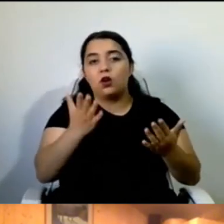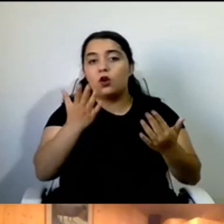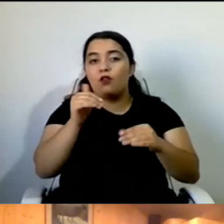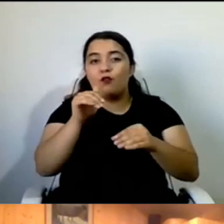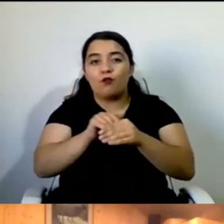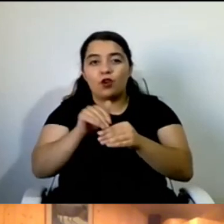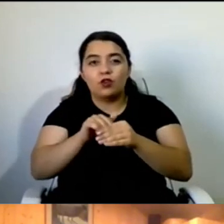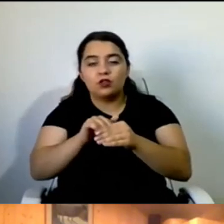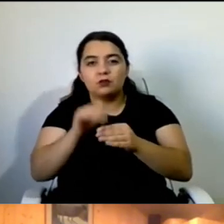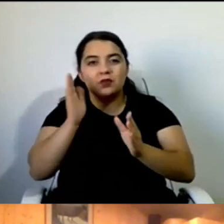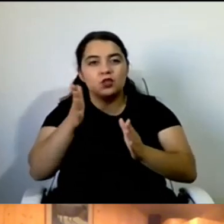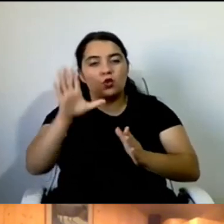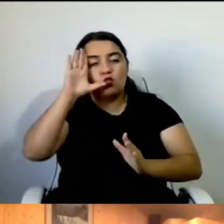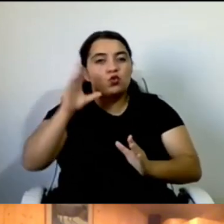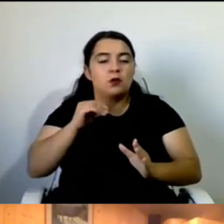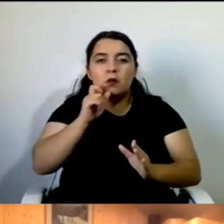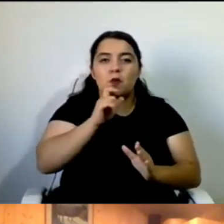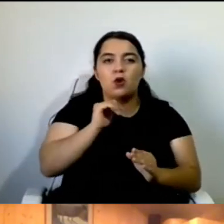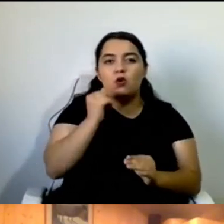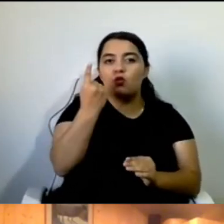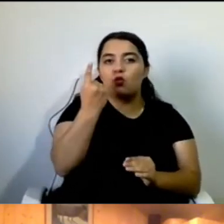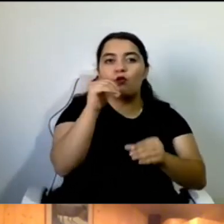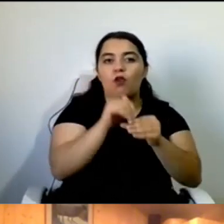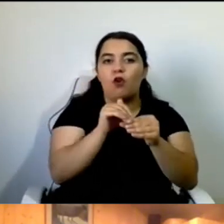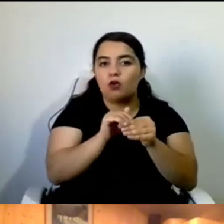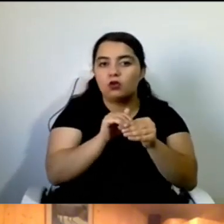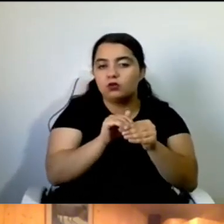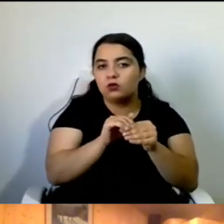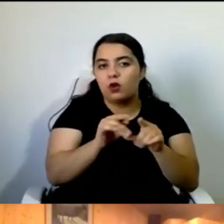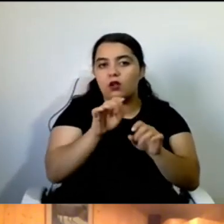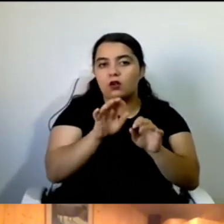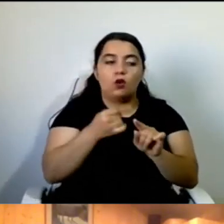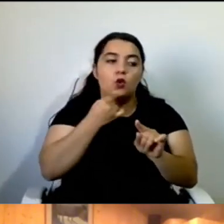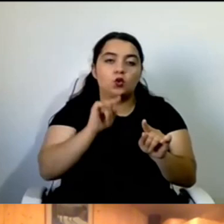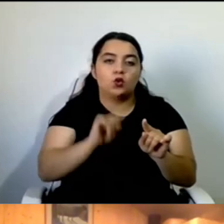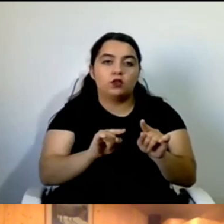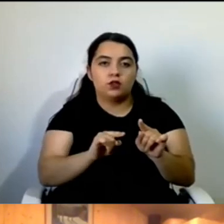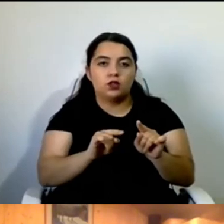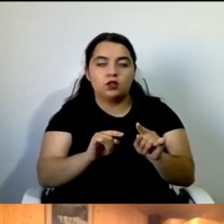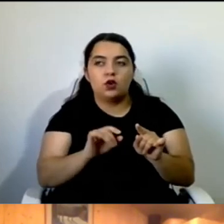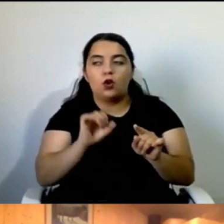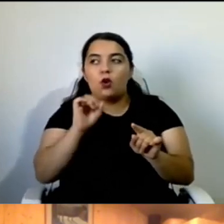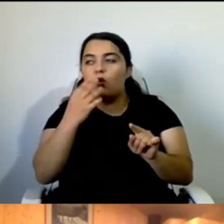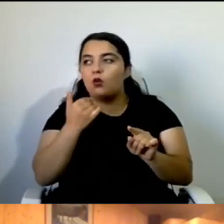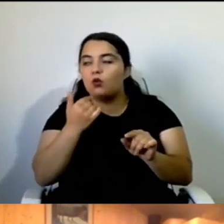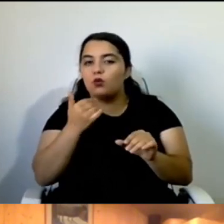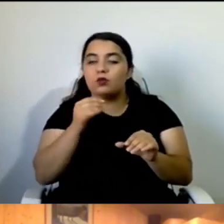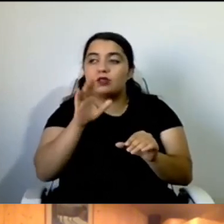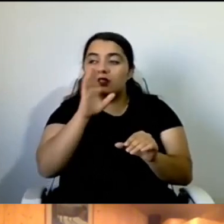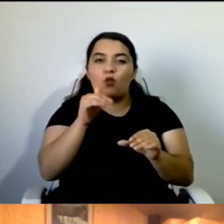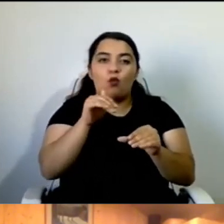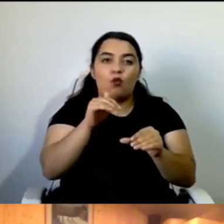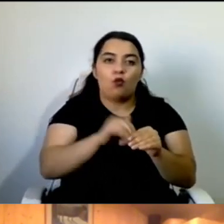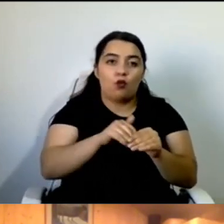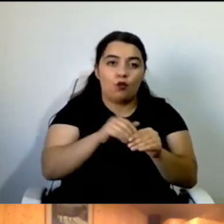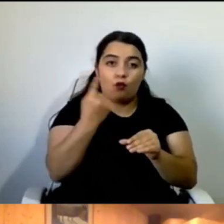again, that's going to be on the right or the wrong side of it. Yeah. And but that's where we are. It's not